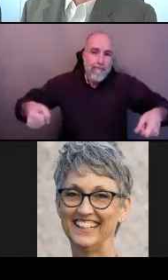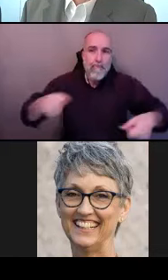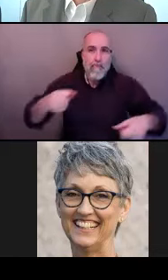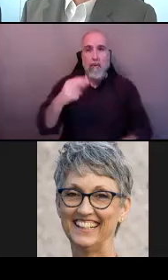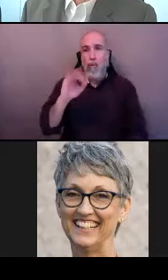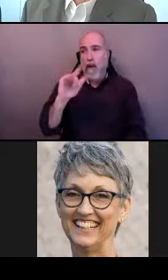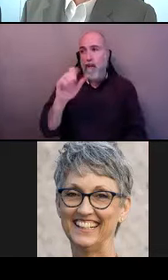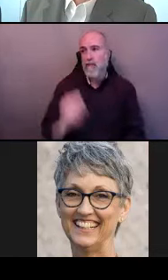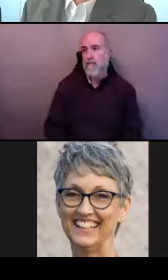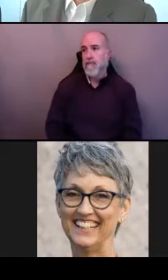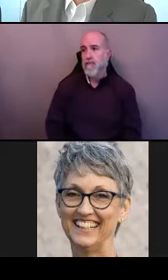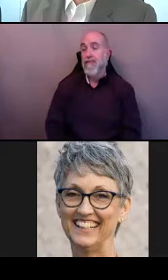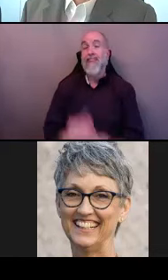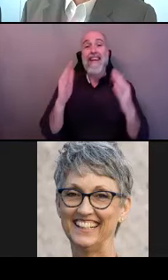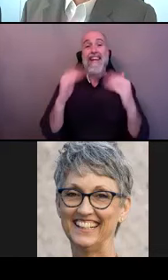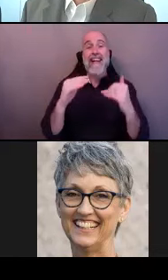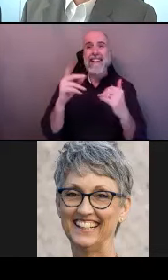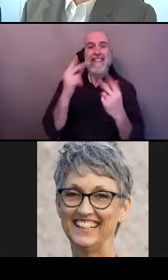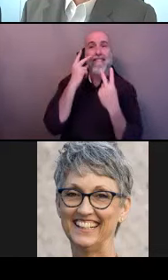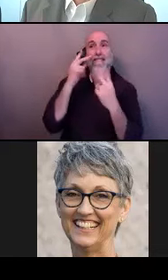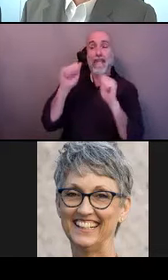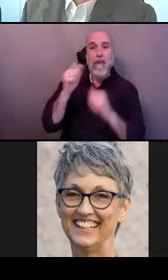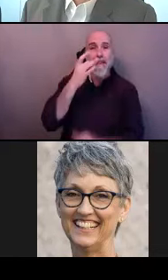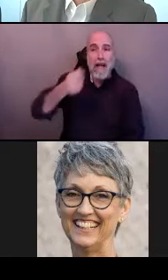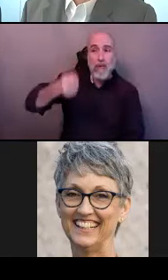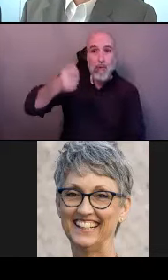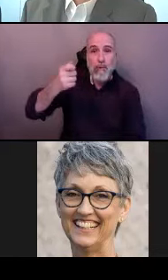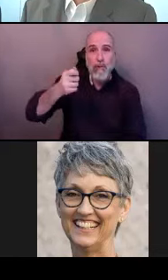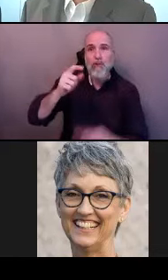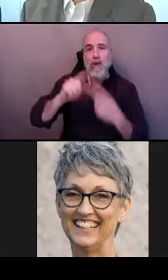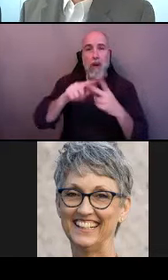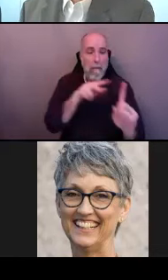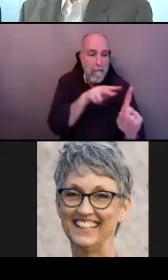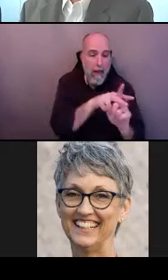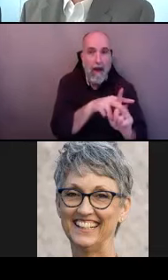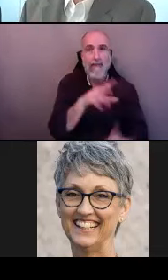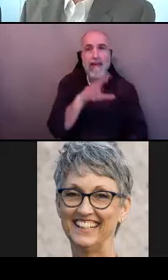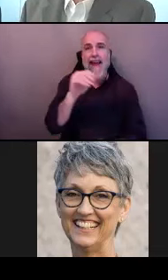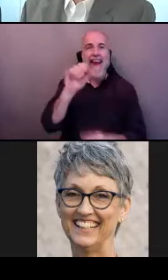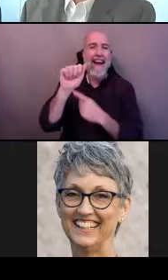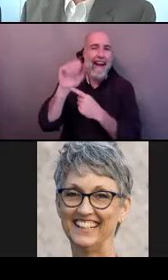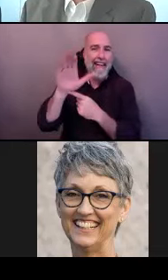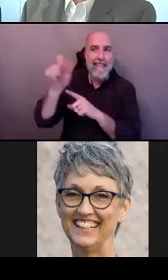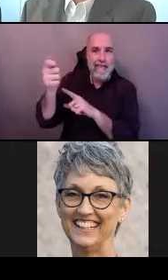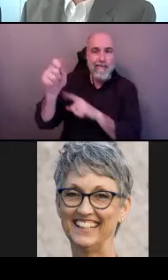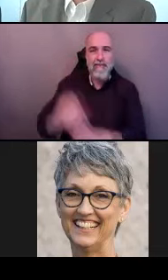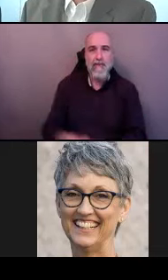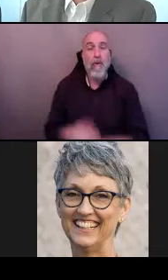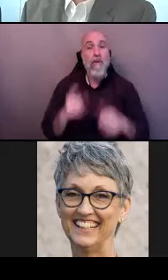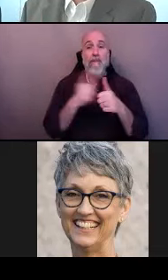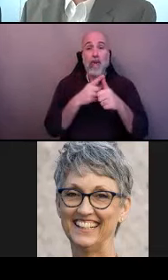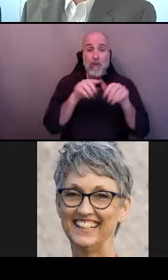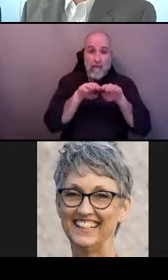The next item is the visible light switches, receptacles, and environmental controls. So the first floor of a visitable dwelling must